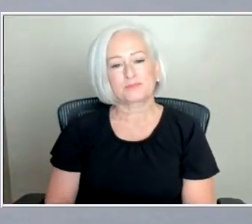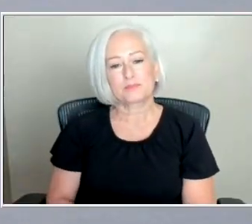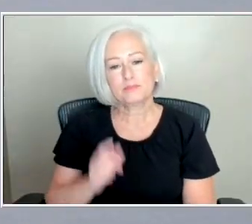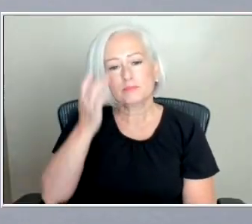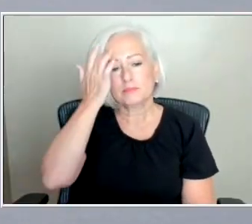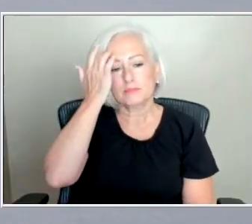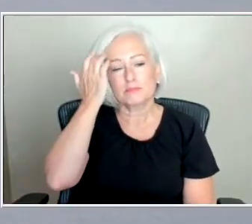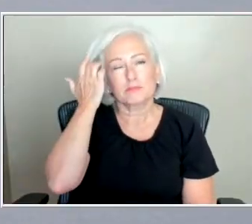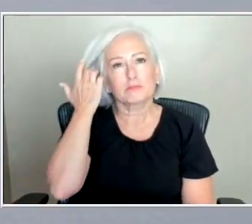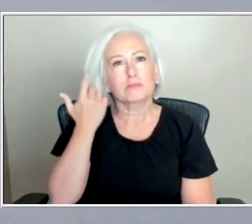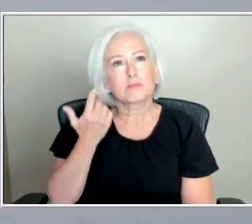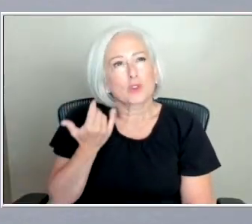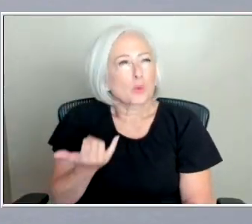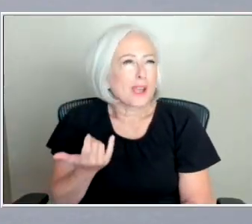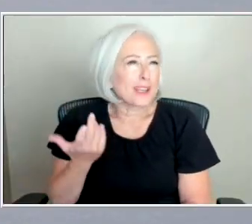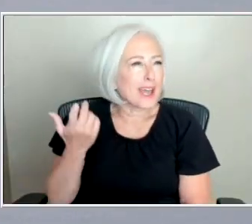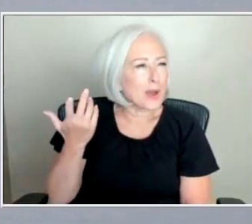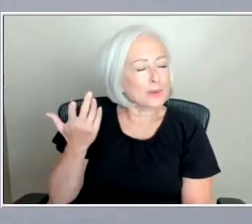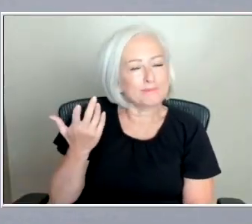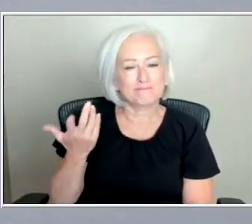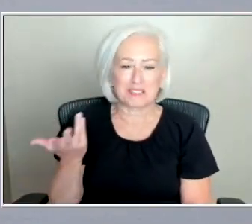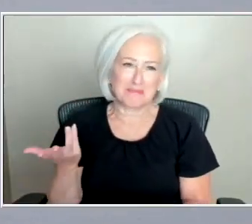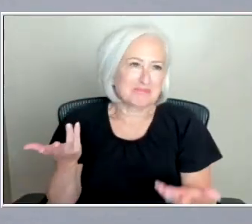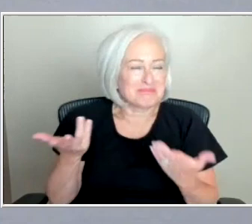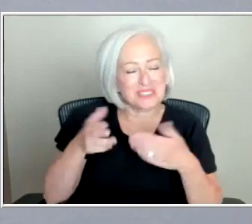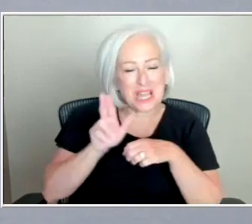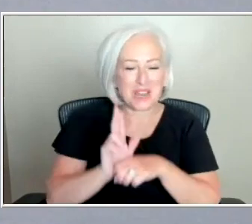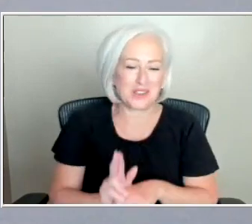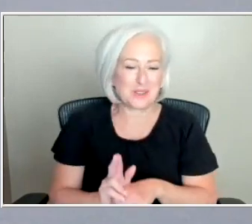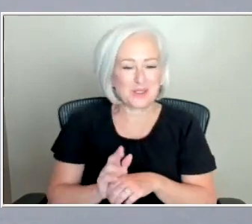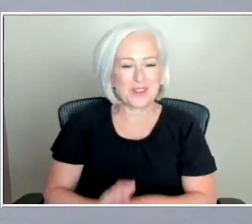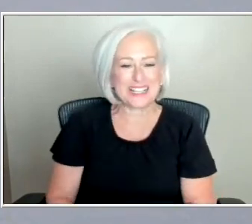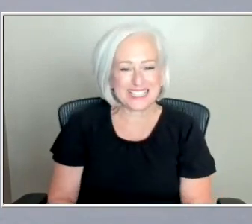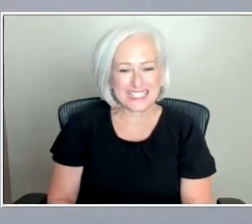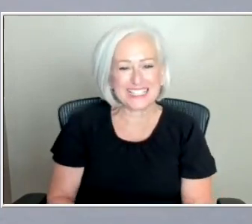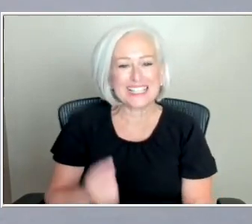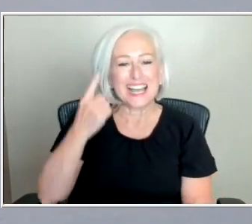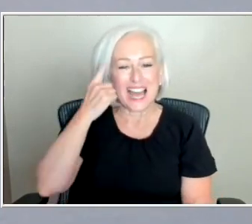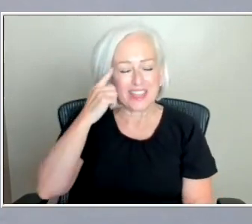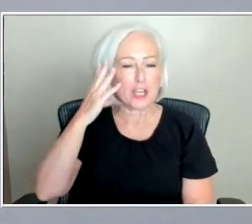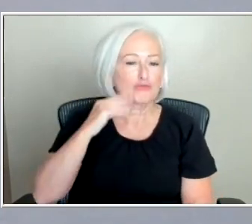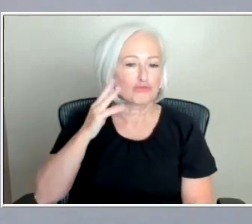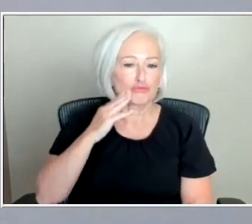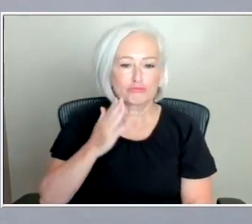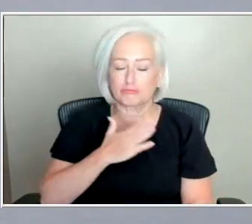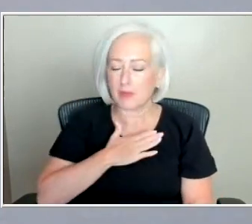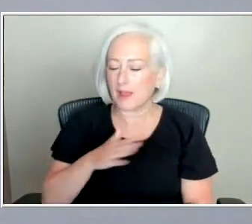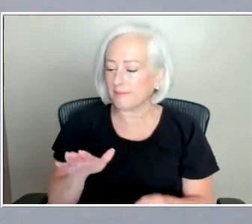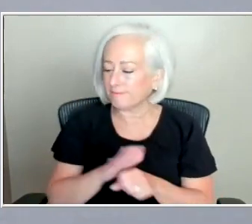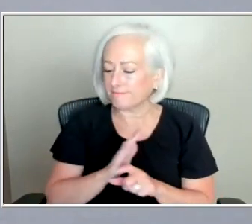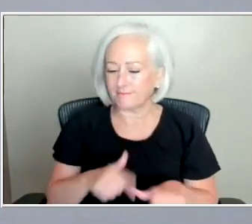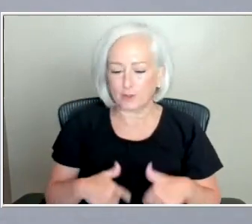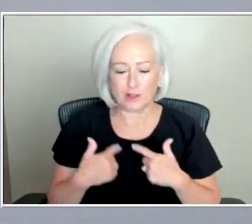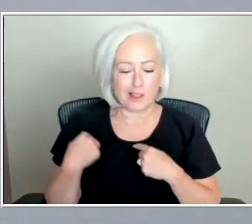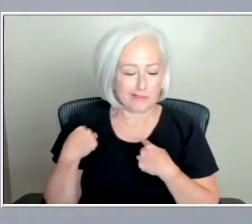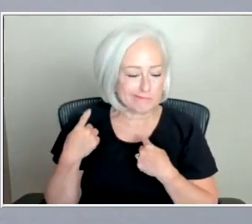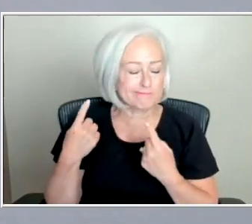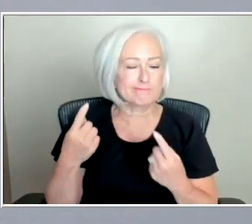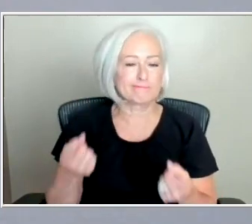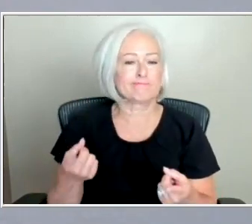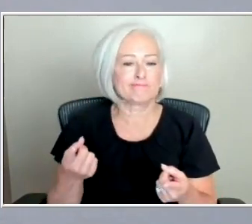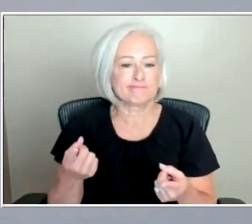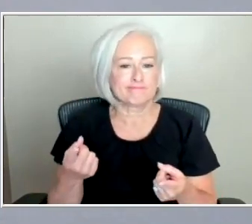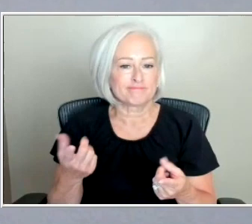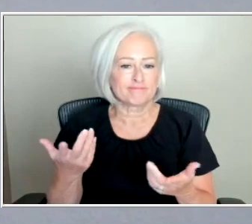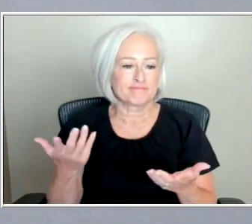At this point, I'm somewhat used to it. I think going through it my entire life has made it